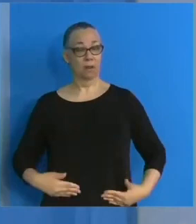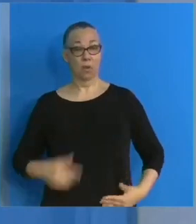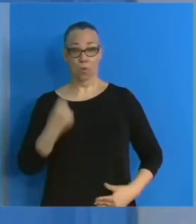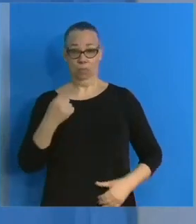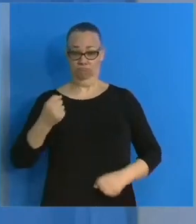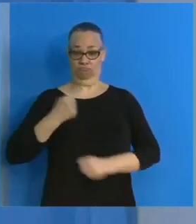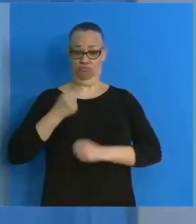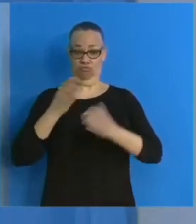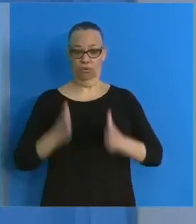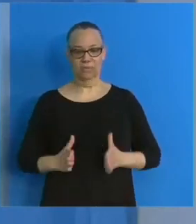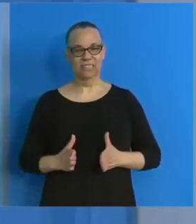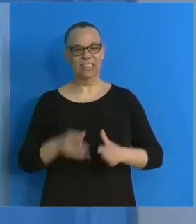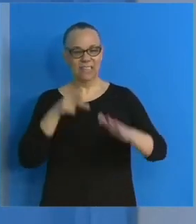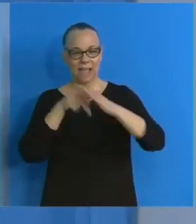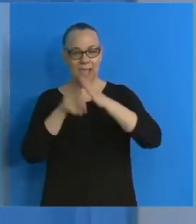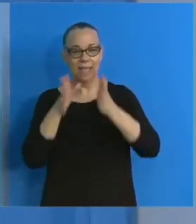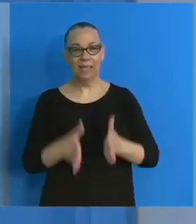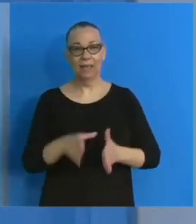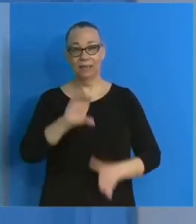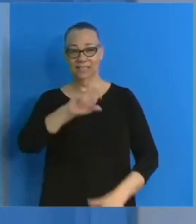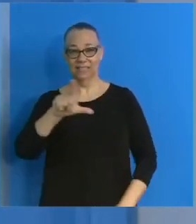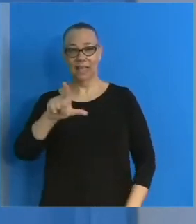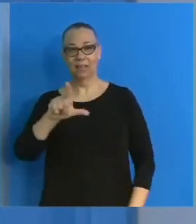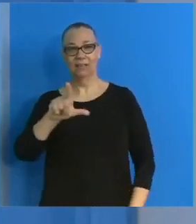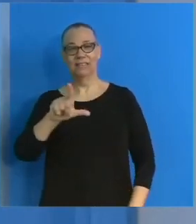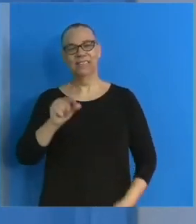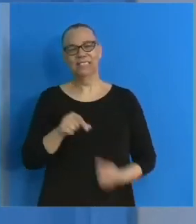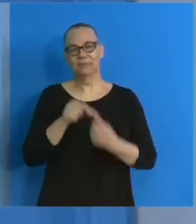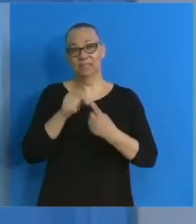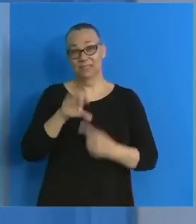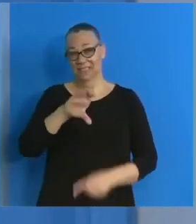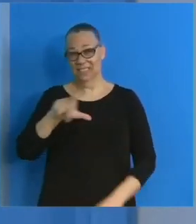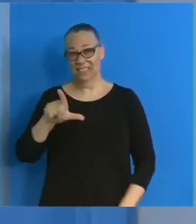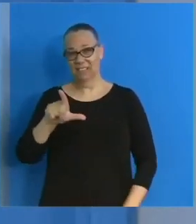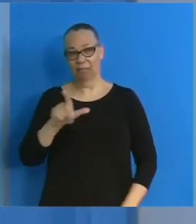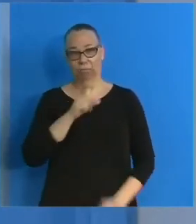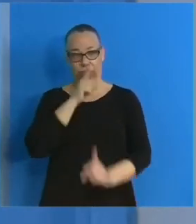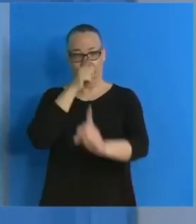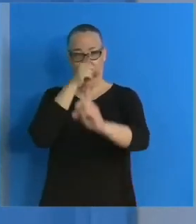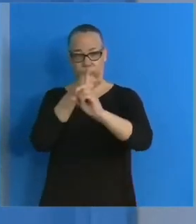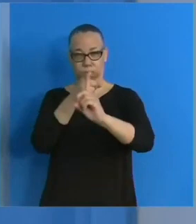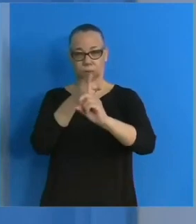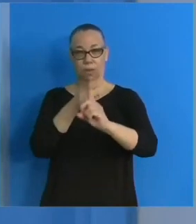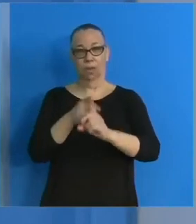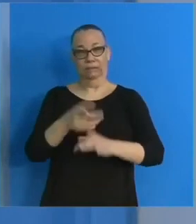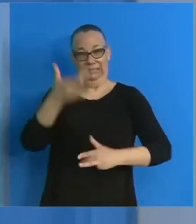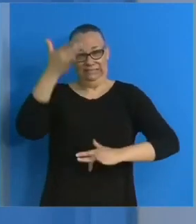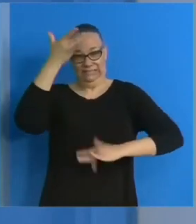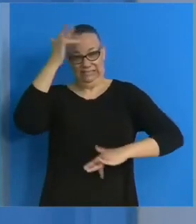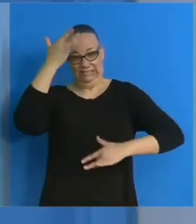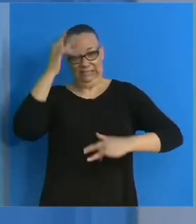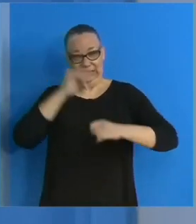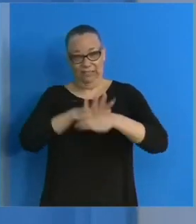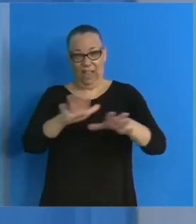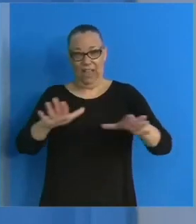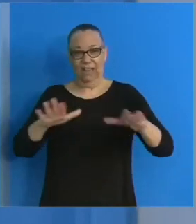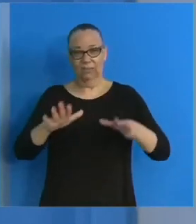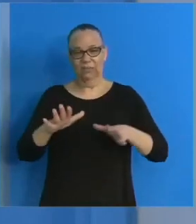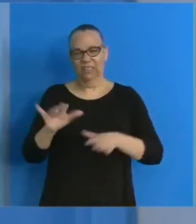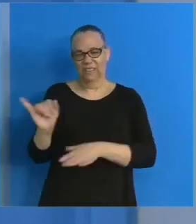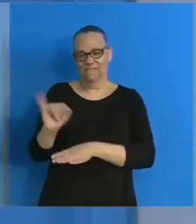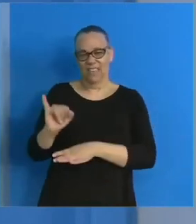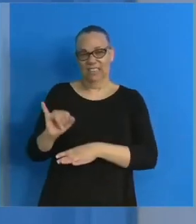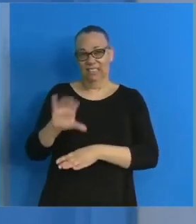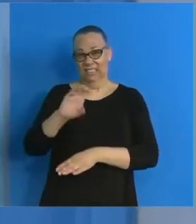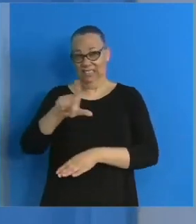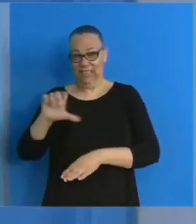what is called the killer cells, and these are specific cells that target viruses or infected cells and